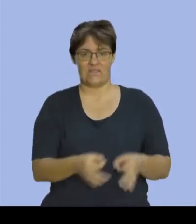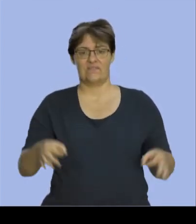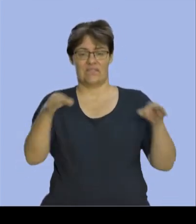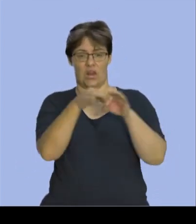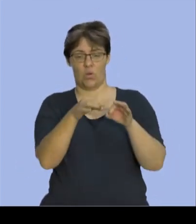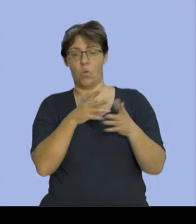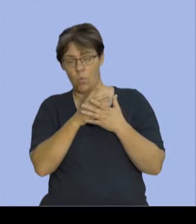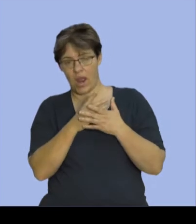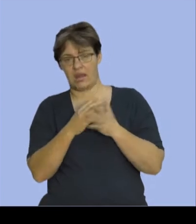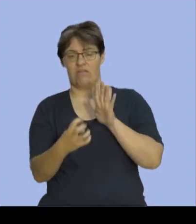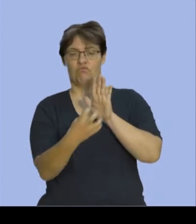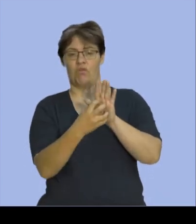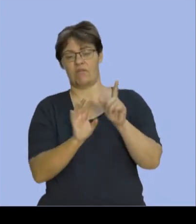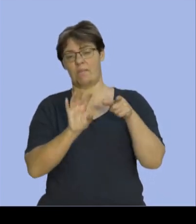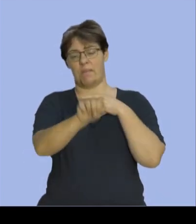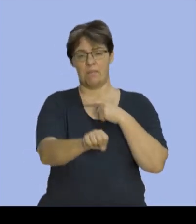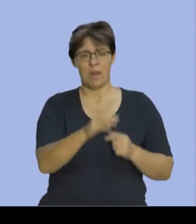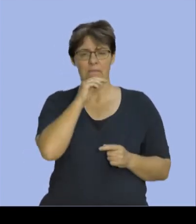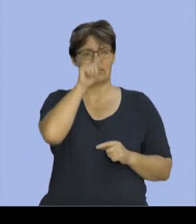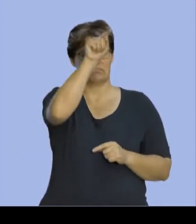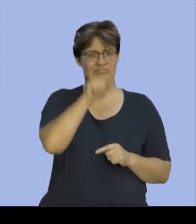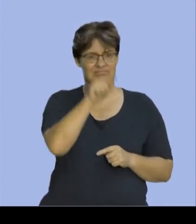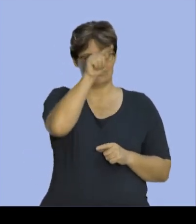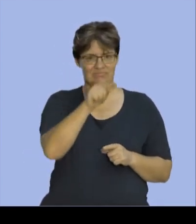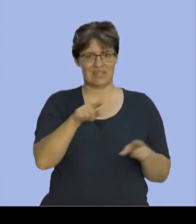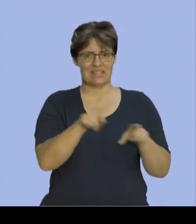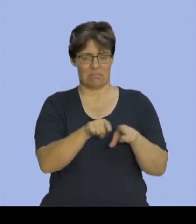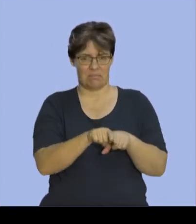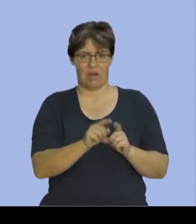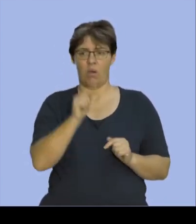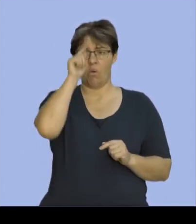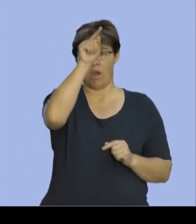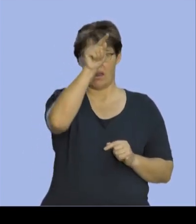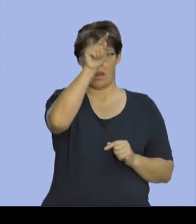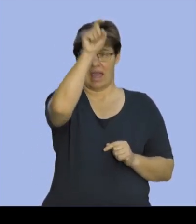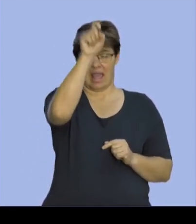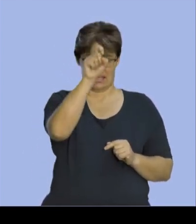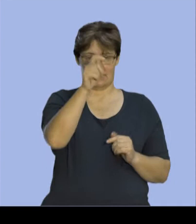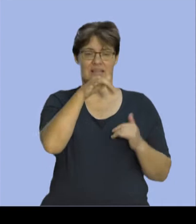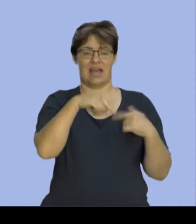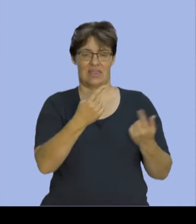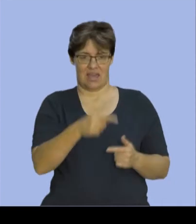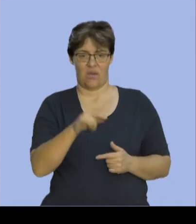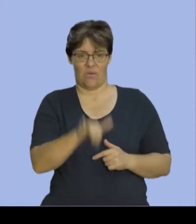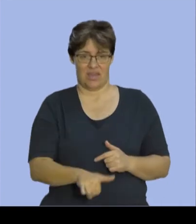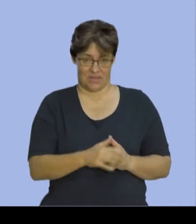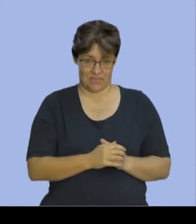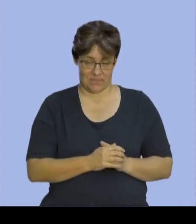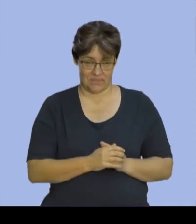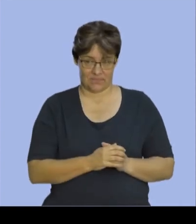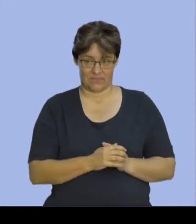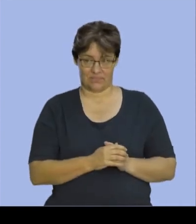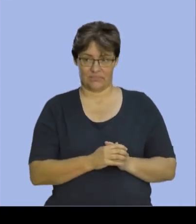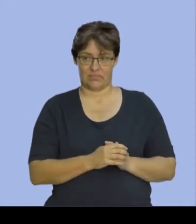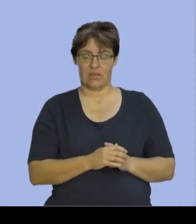is defined. So they both mean the same thing, but one is one variable and then the other one will be a different variable. So